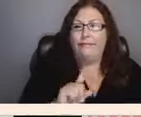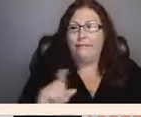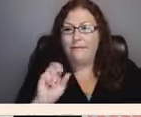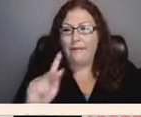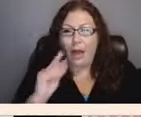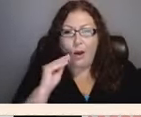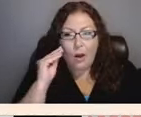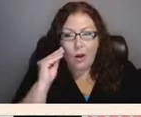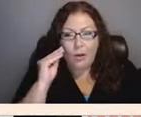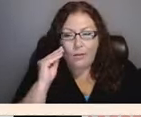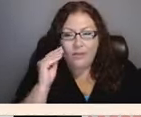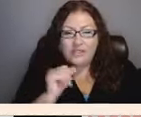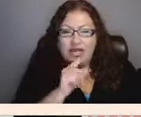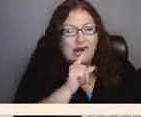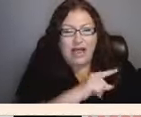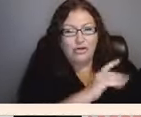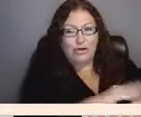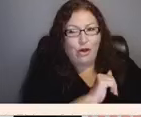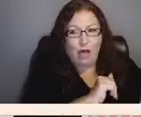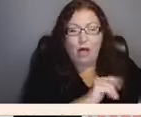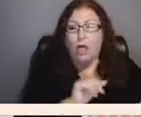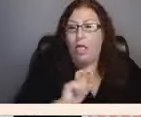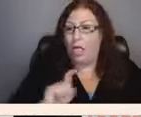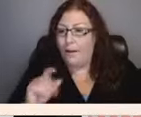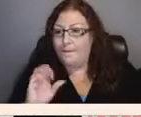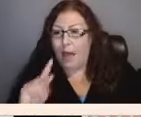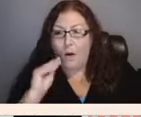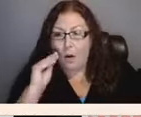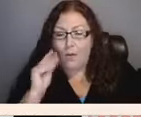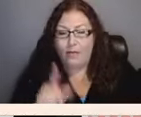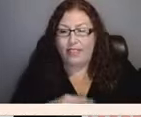and a tornado hits. So